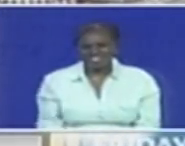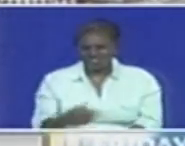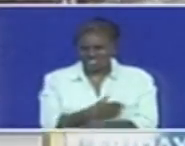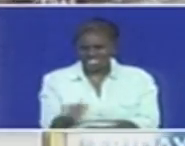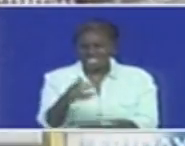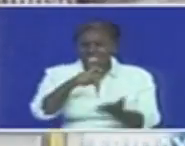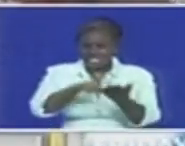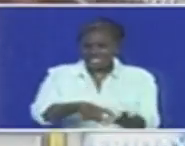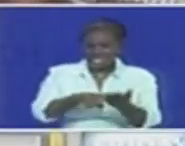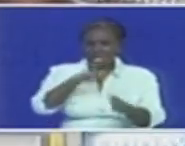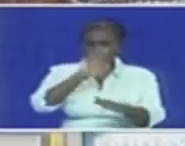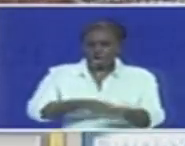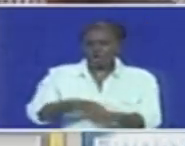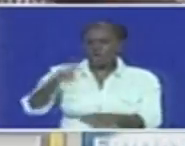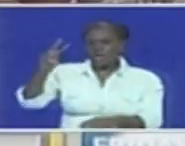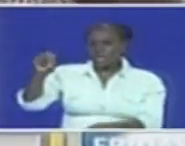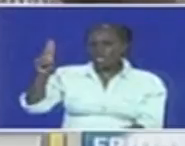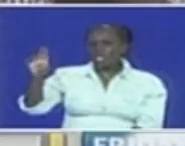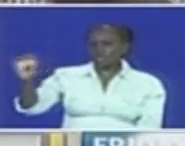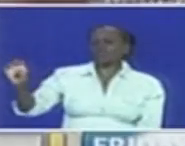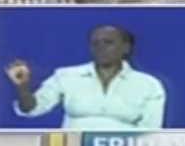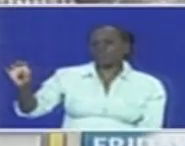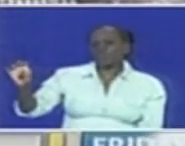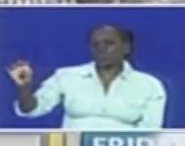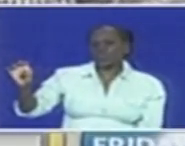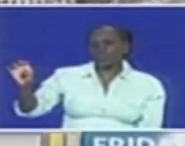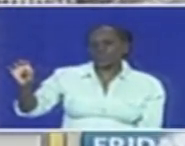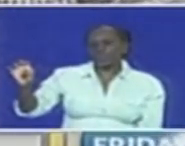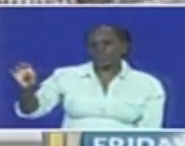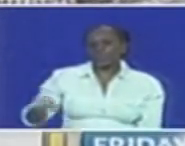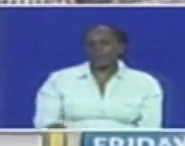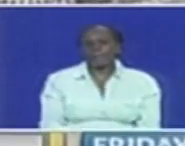stress on nuity, continuity.